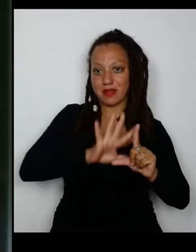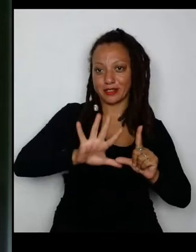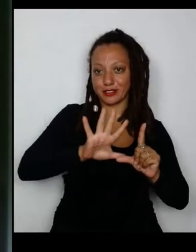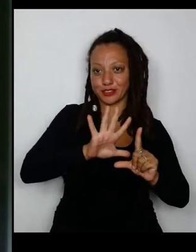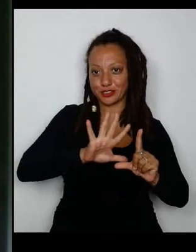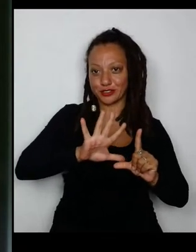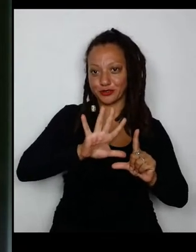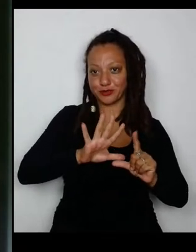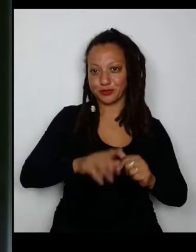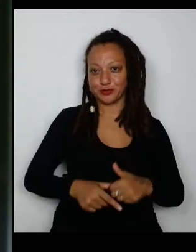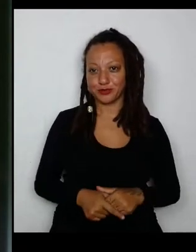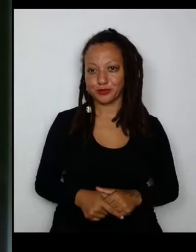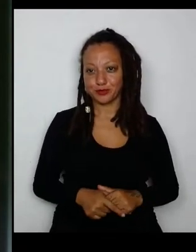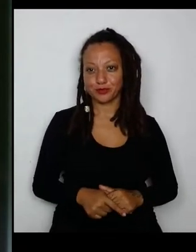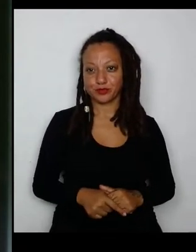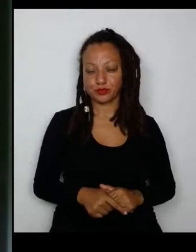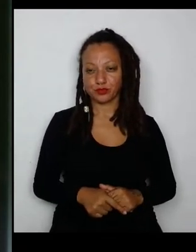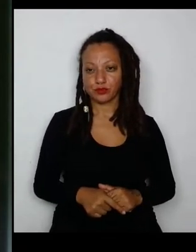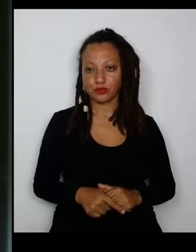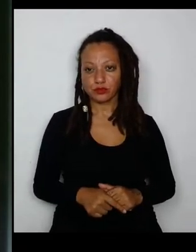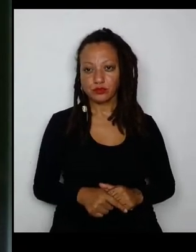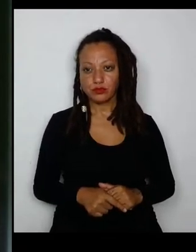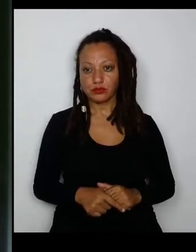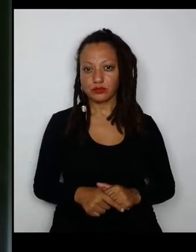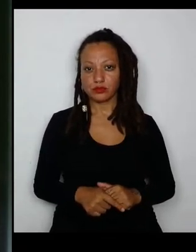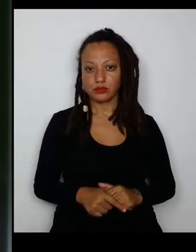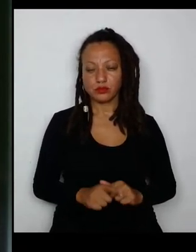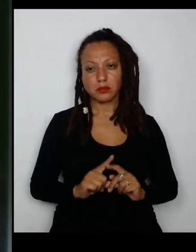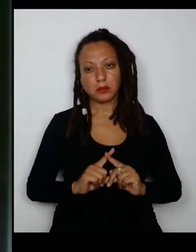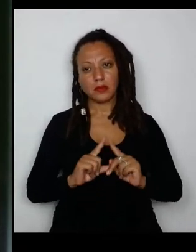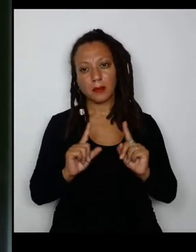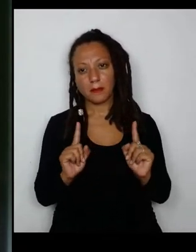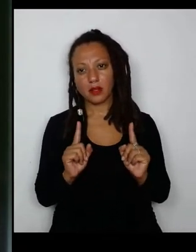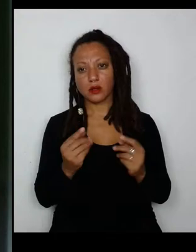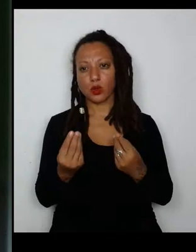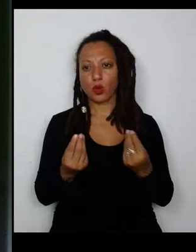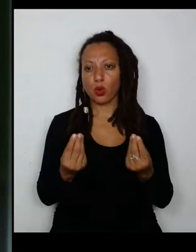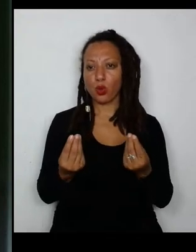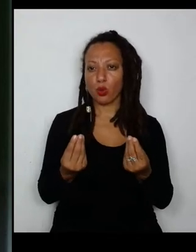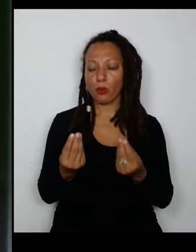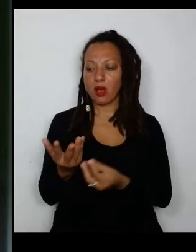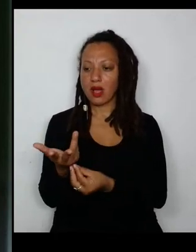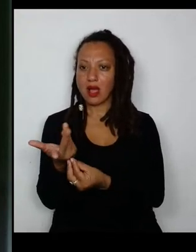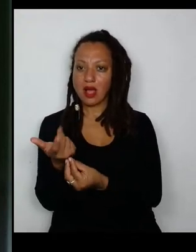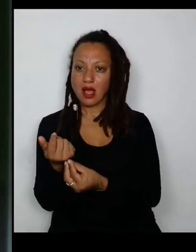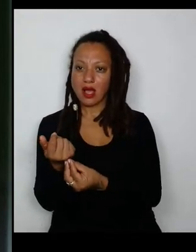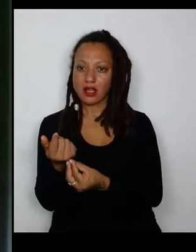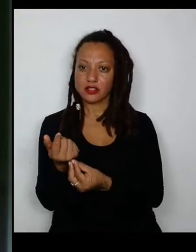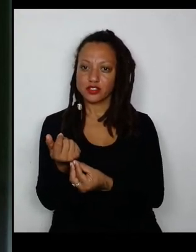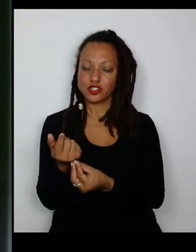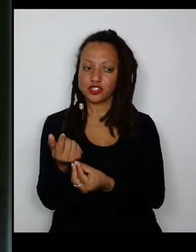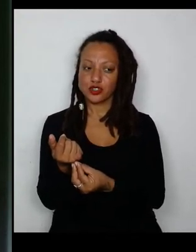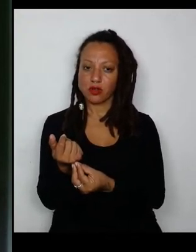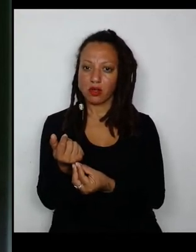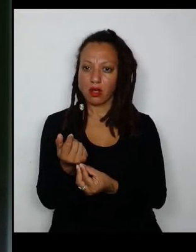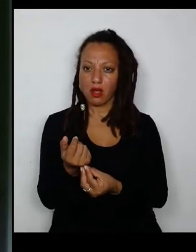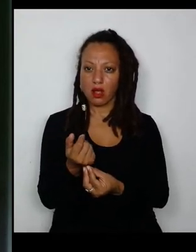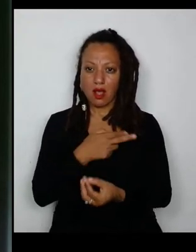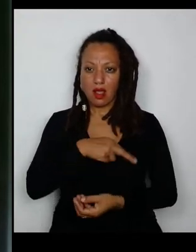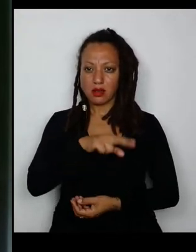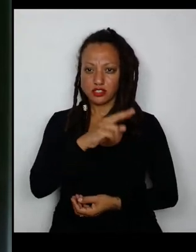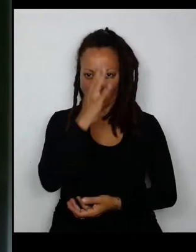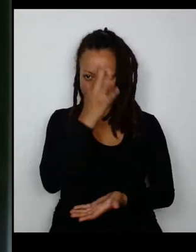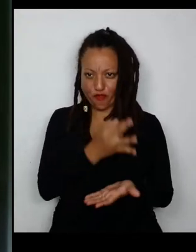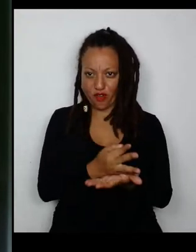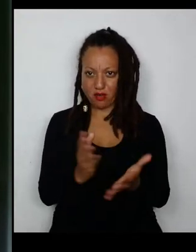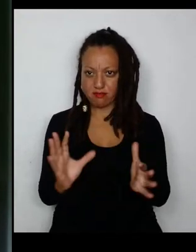art and faith intertwine i think that was another question of course that has a a